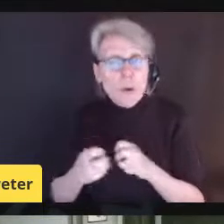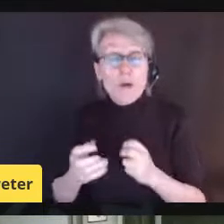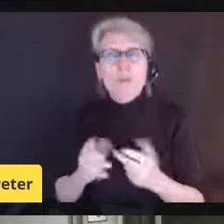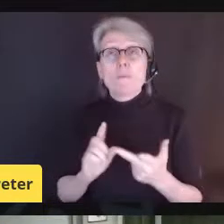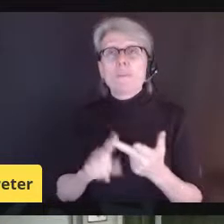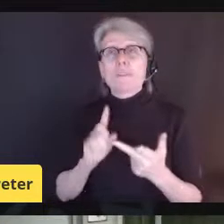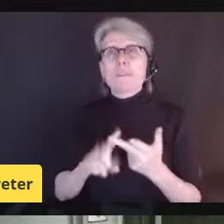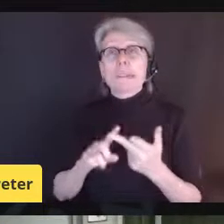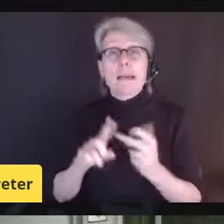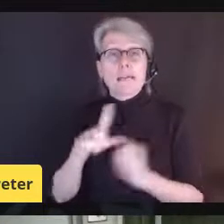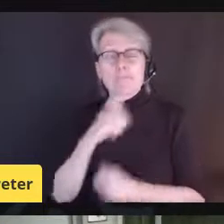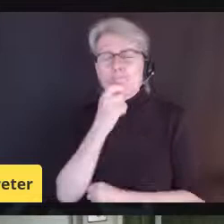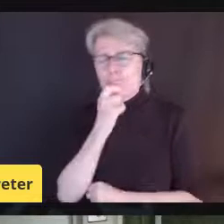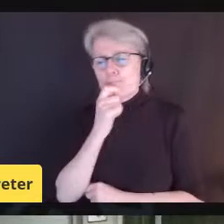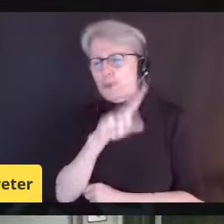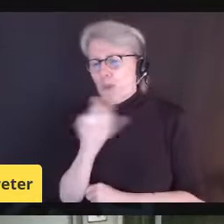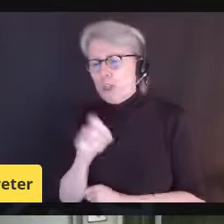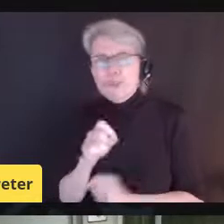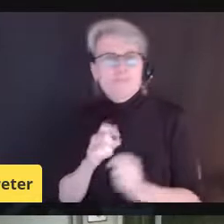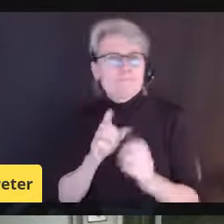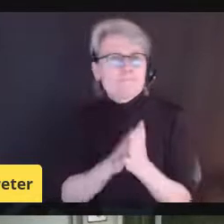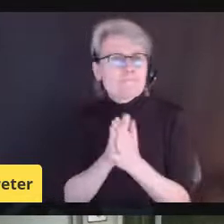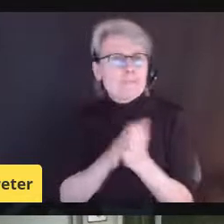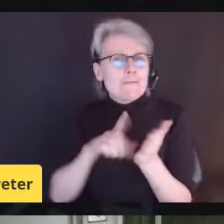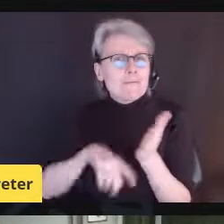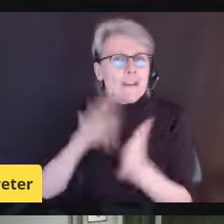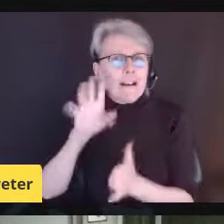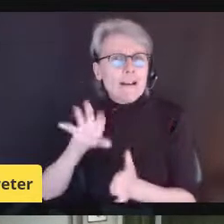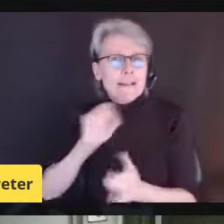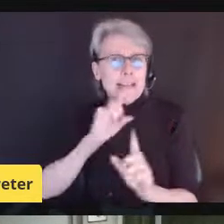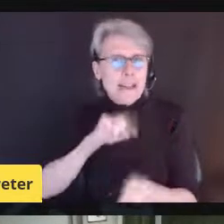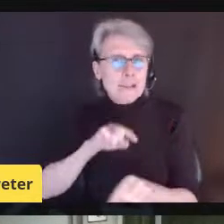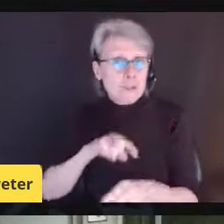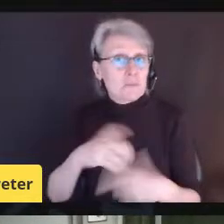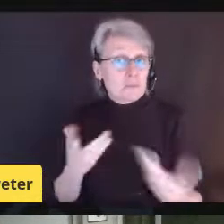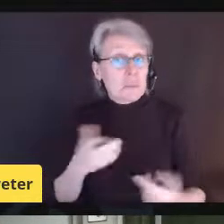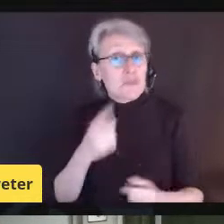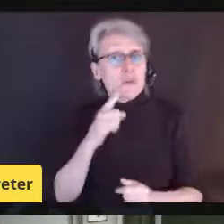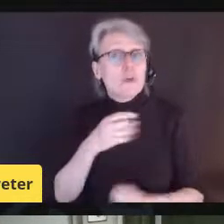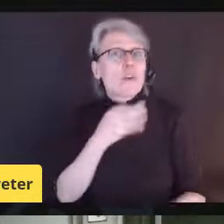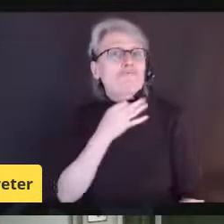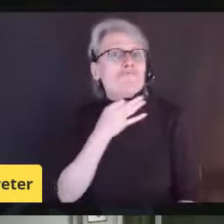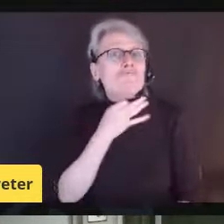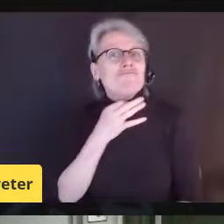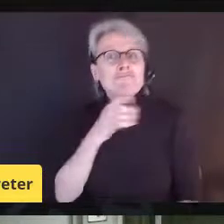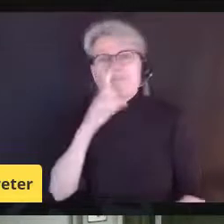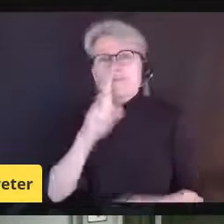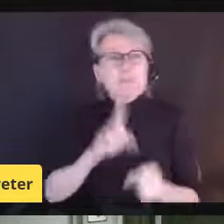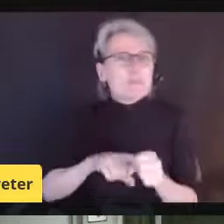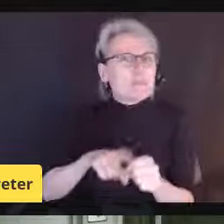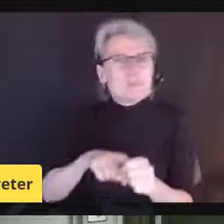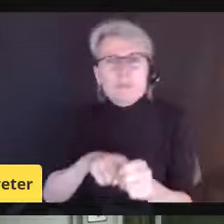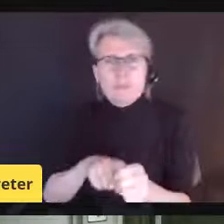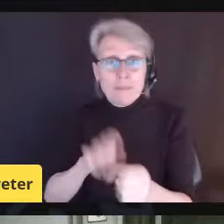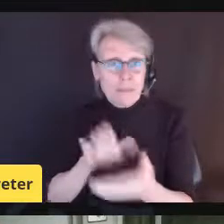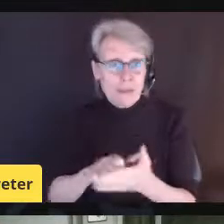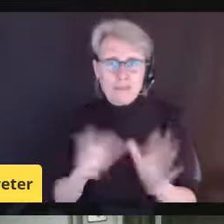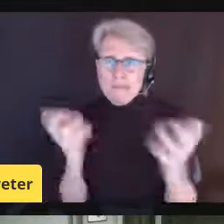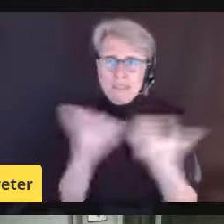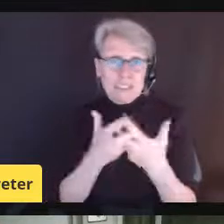answering questions. If you're like a real snoopy, curious person like I am, that works.